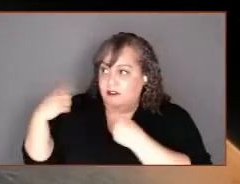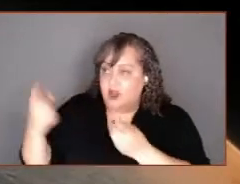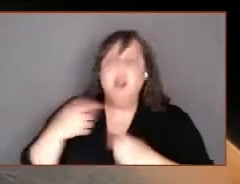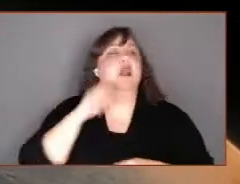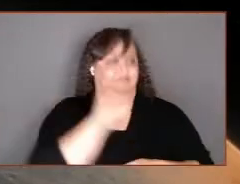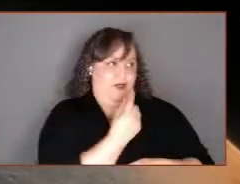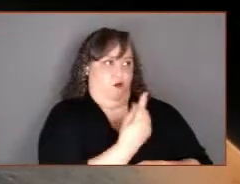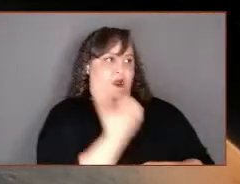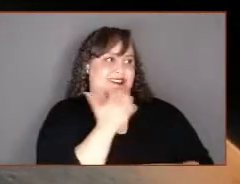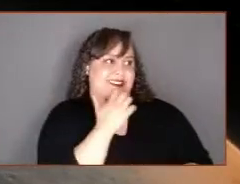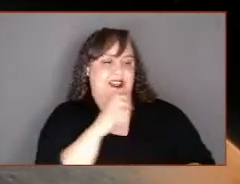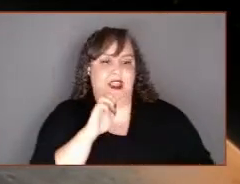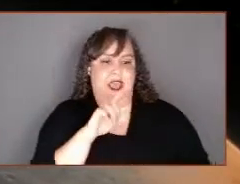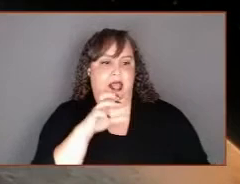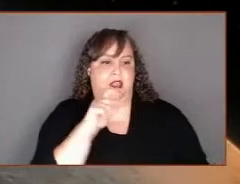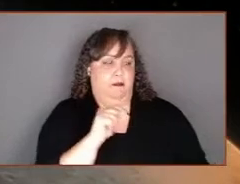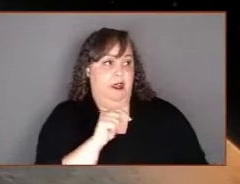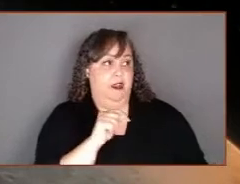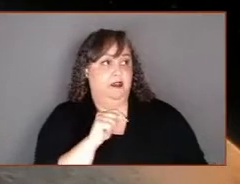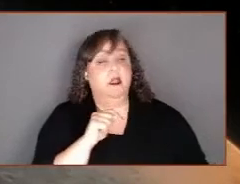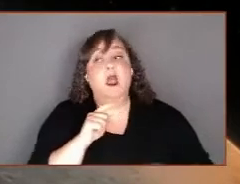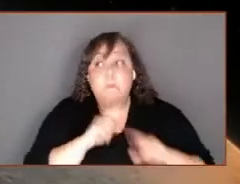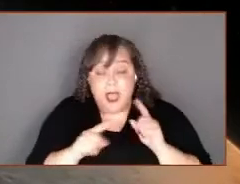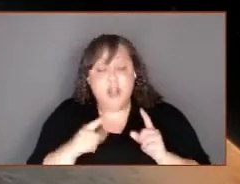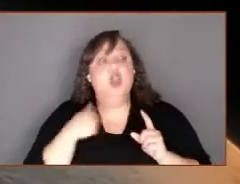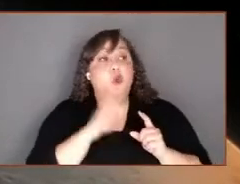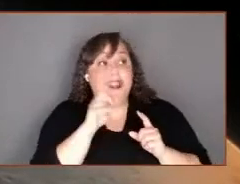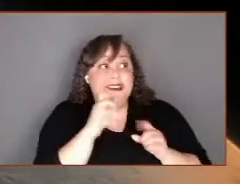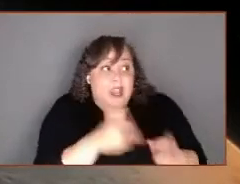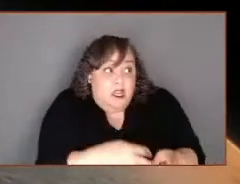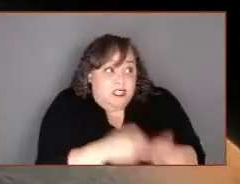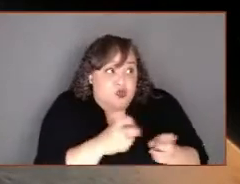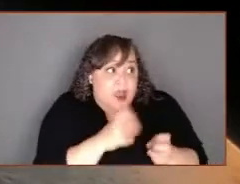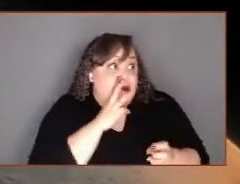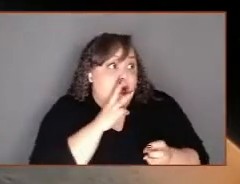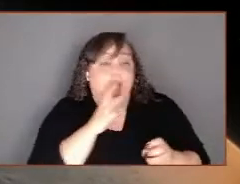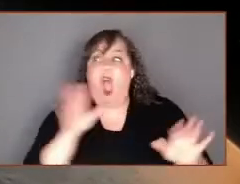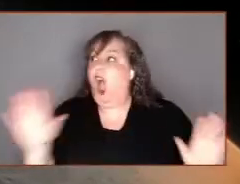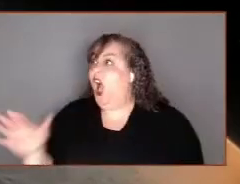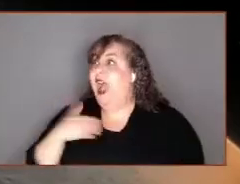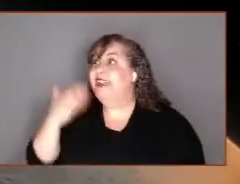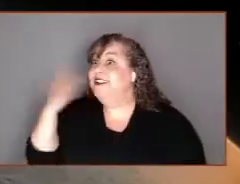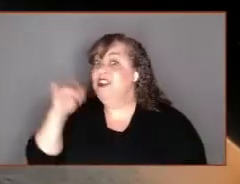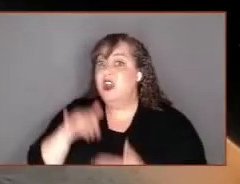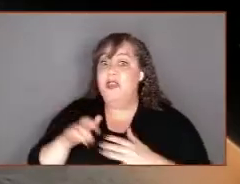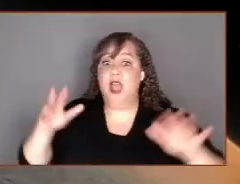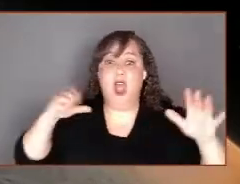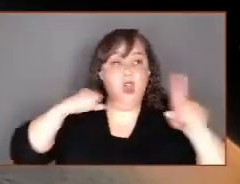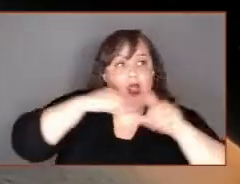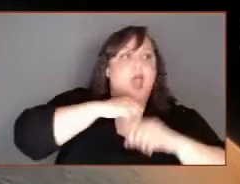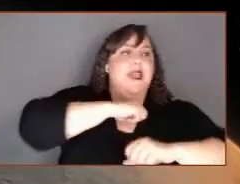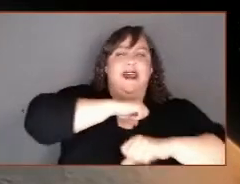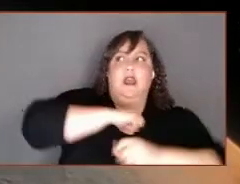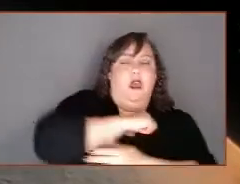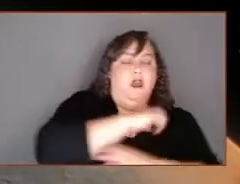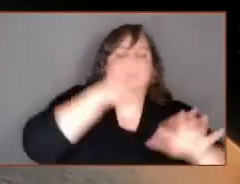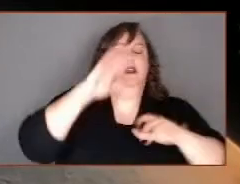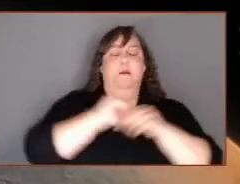we actually were able to extract some water. I didn't know that. Yeah, thanks. All right. But yeah, nice. That was good. That's